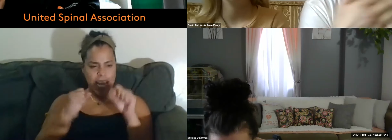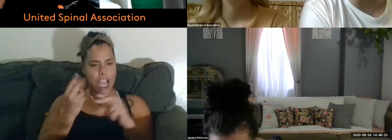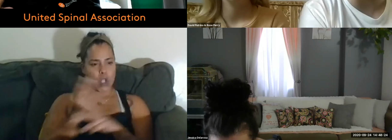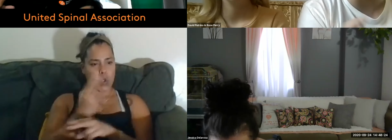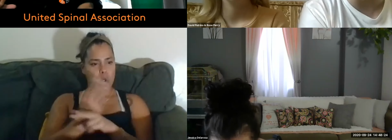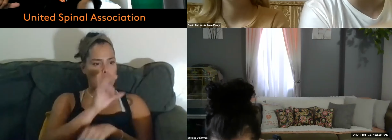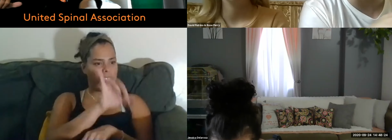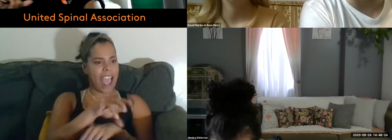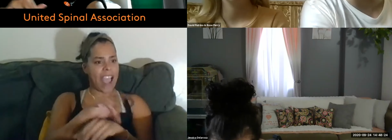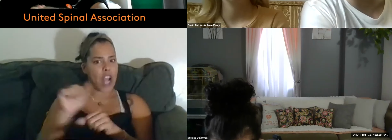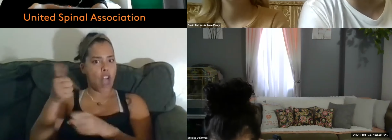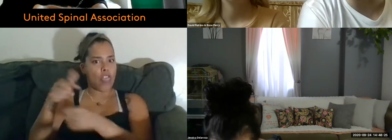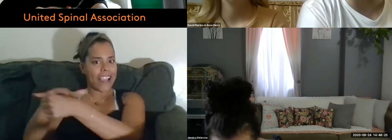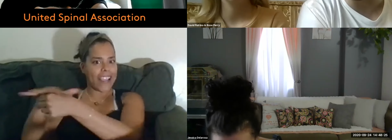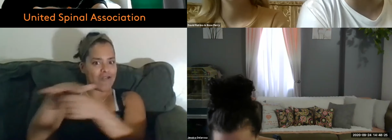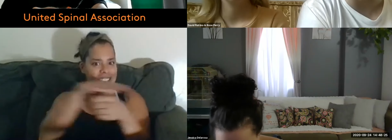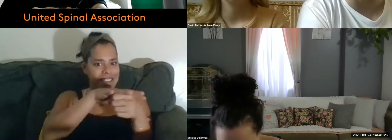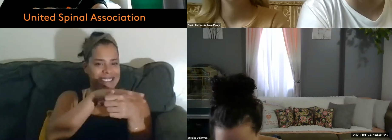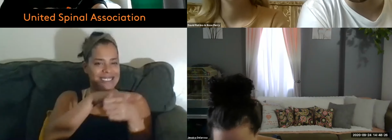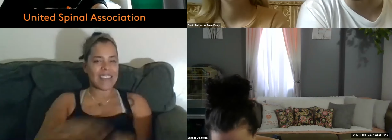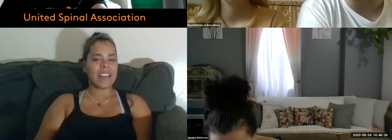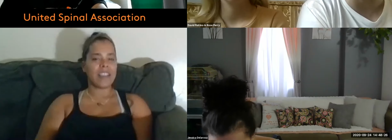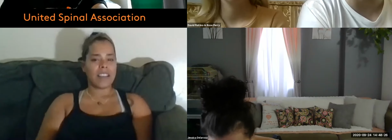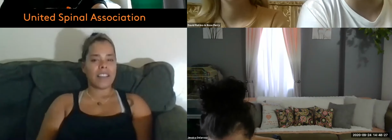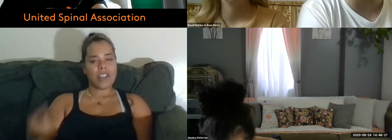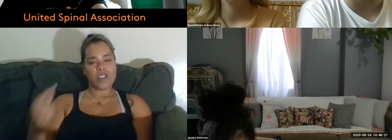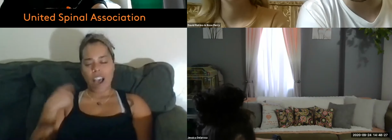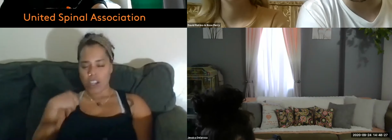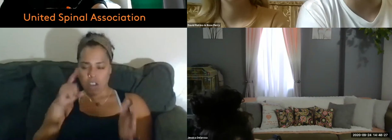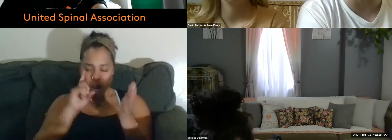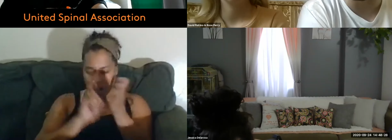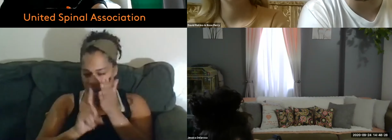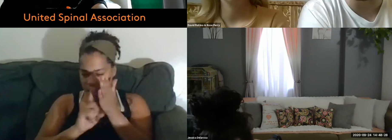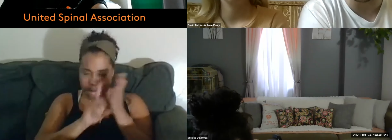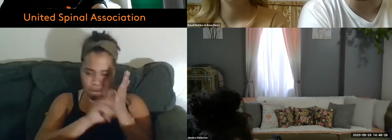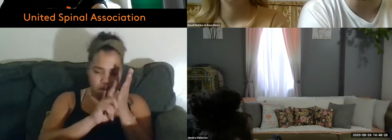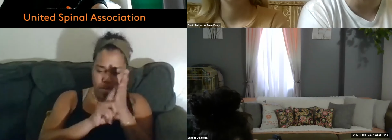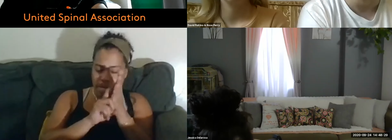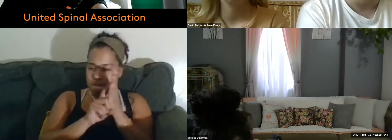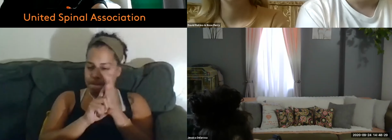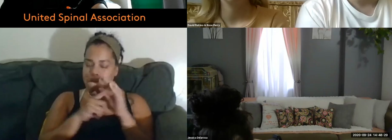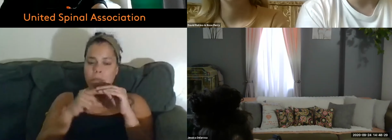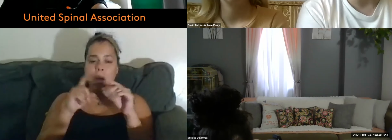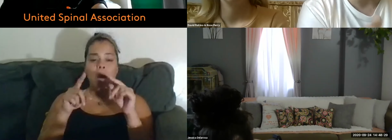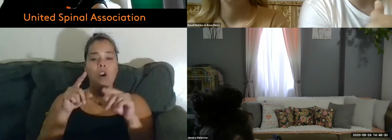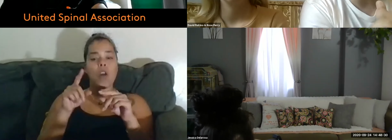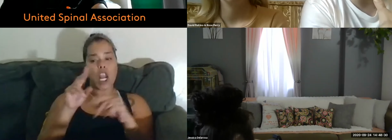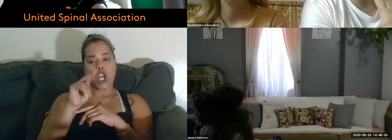so then I started going down the sort of rabbit hole of neurorehabilitation with video games.